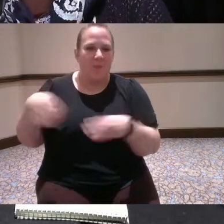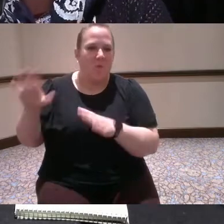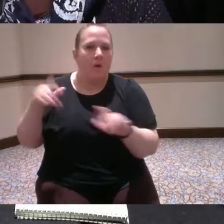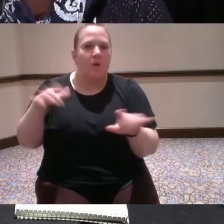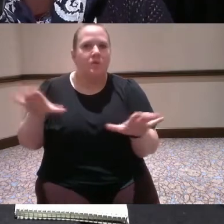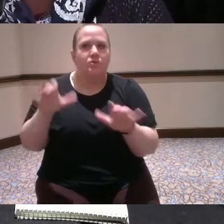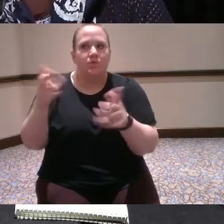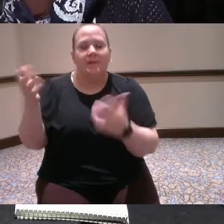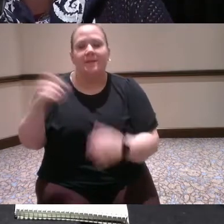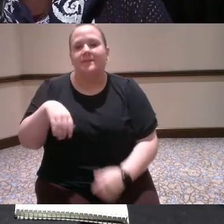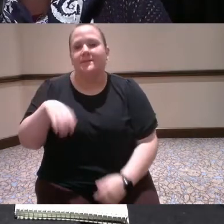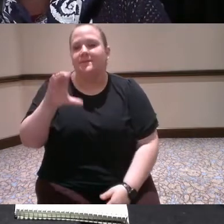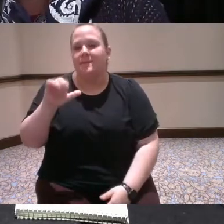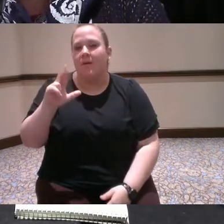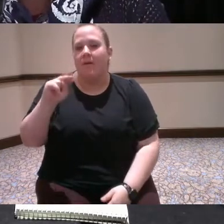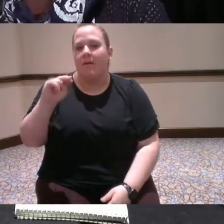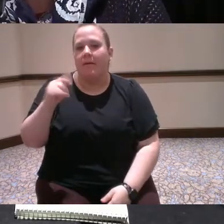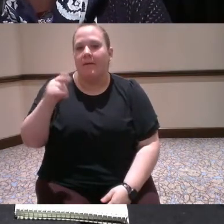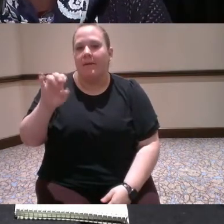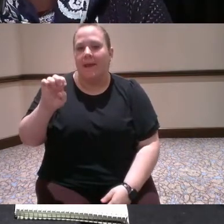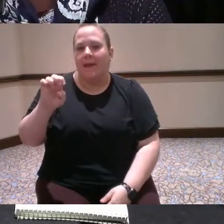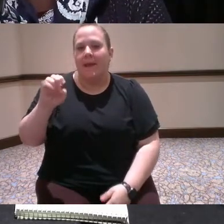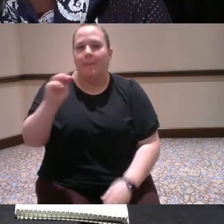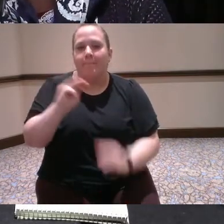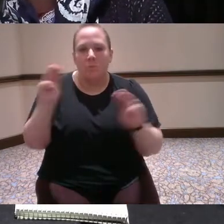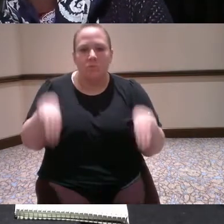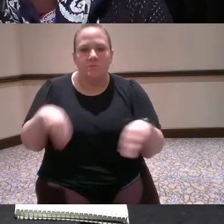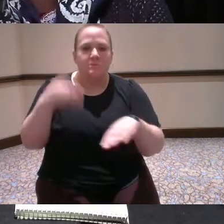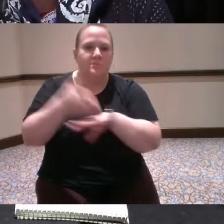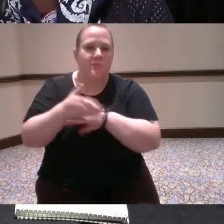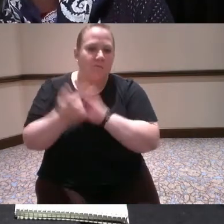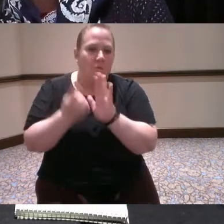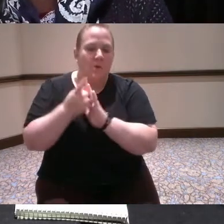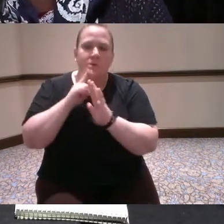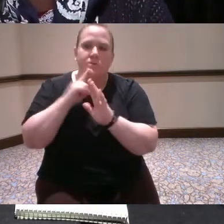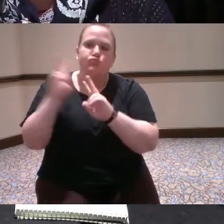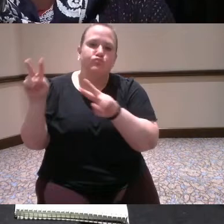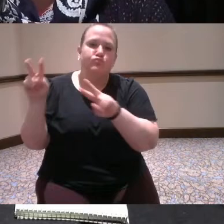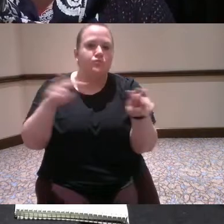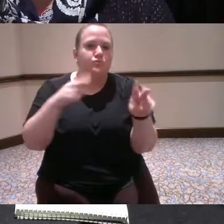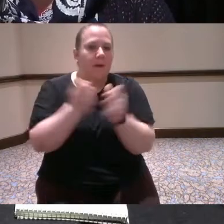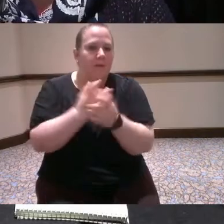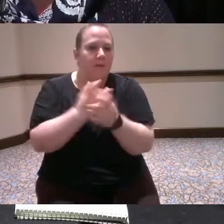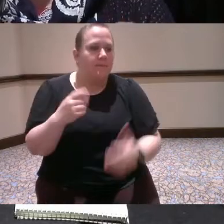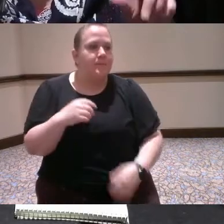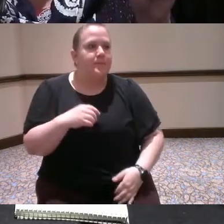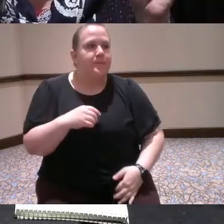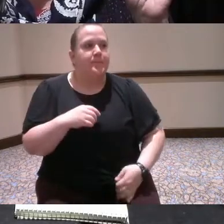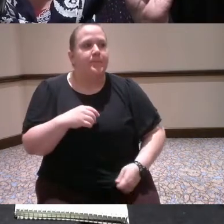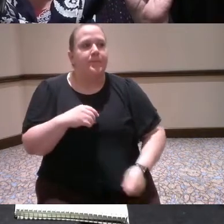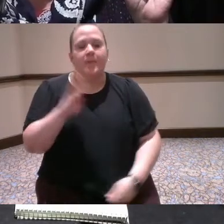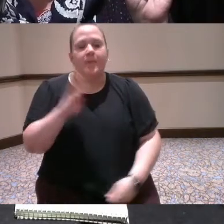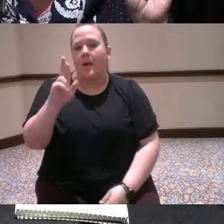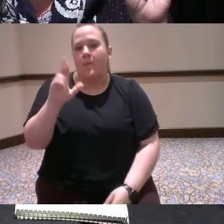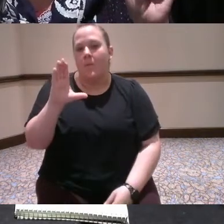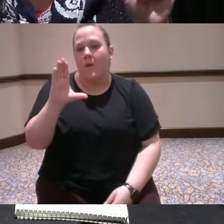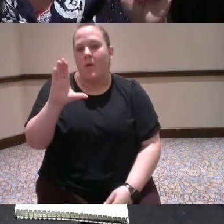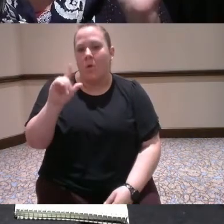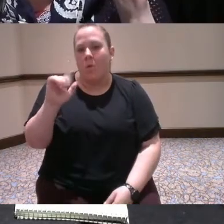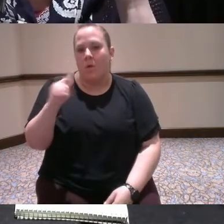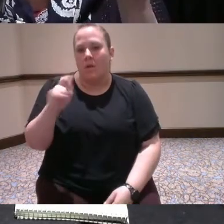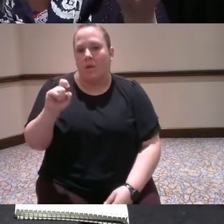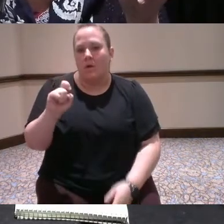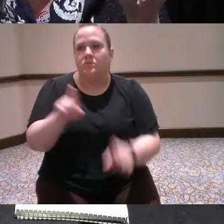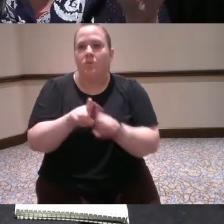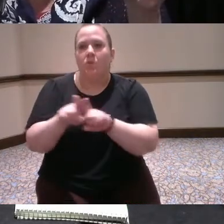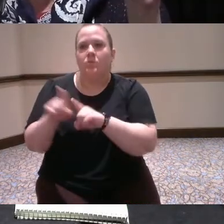the Carnegie Museum after hours that took you through the entire museum. And Bricolage also worked with Real